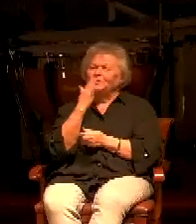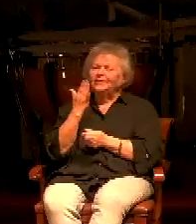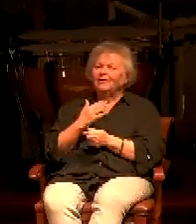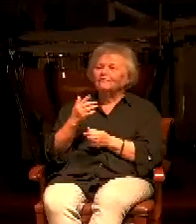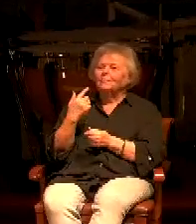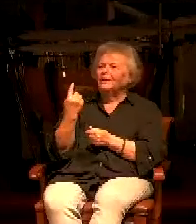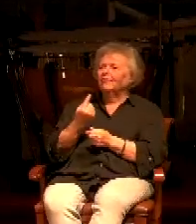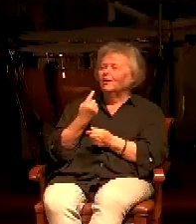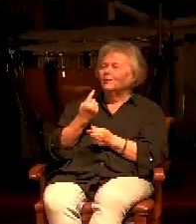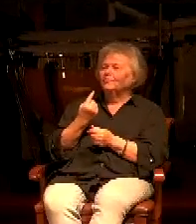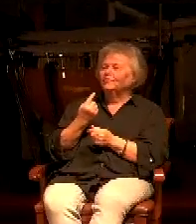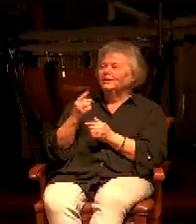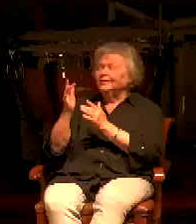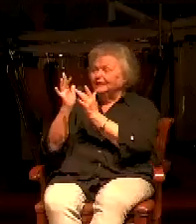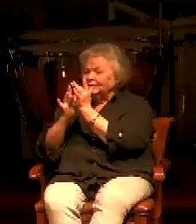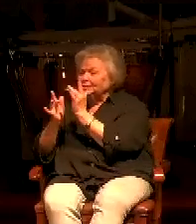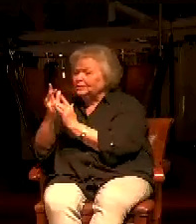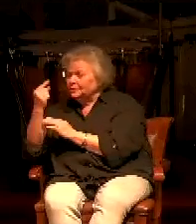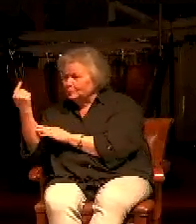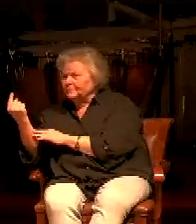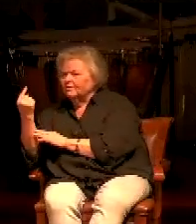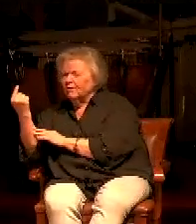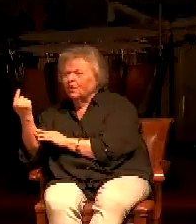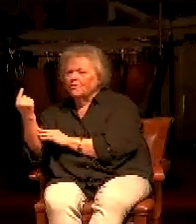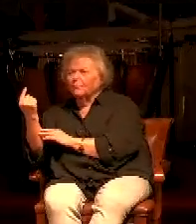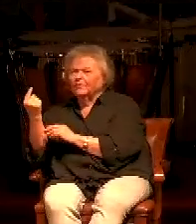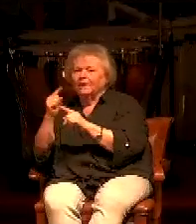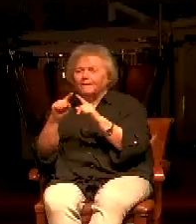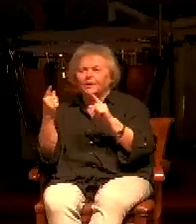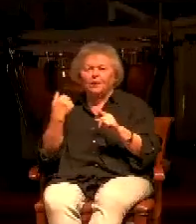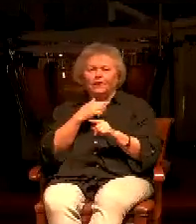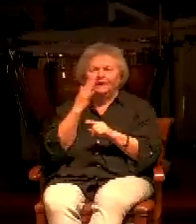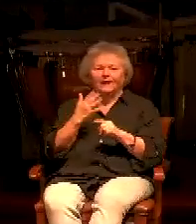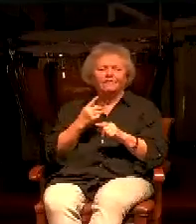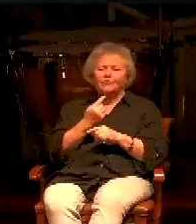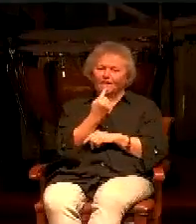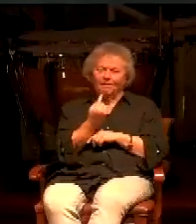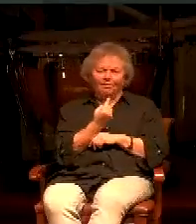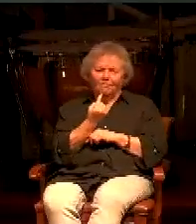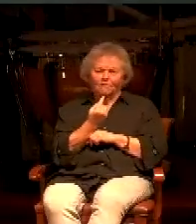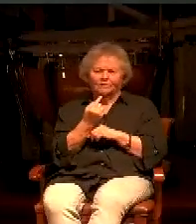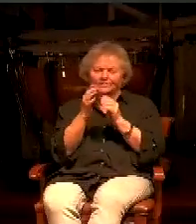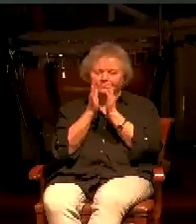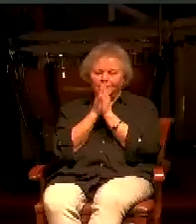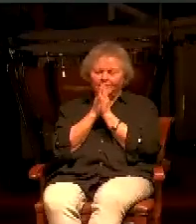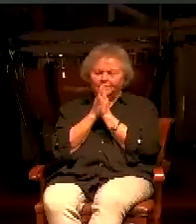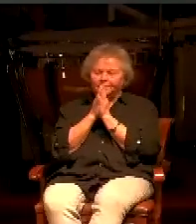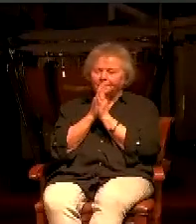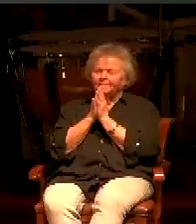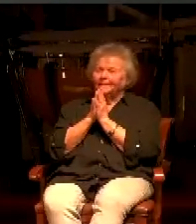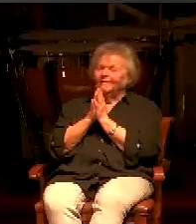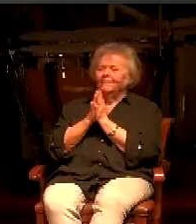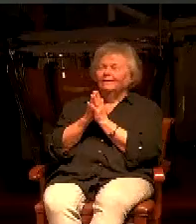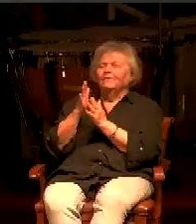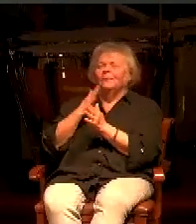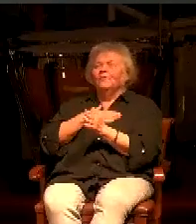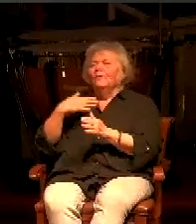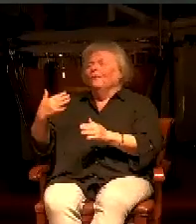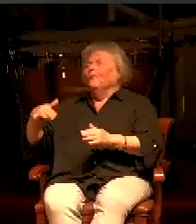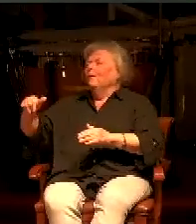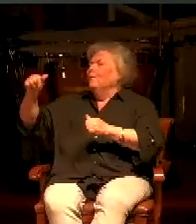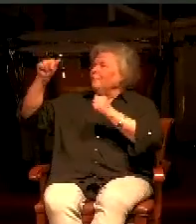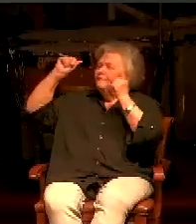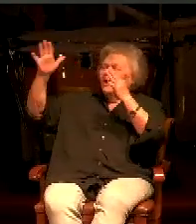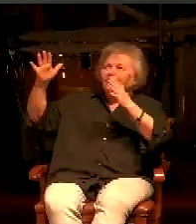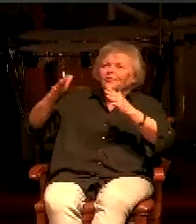Oh, what Jesus is this? Would you pray with me, Father? My heart is... Well, I certainly hope you've enjoyed worshiping with